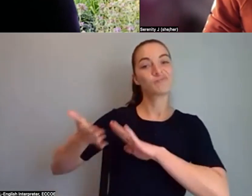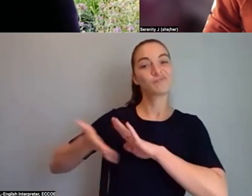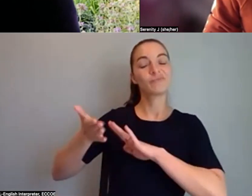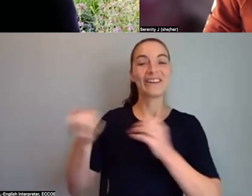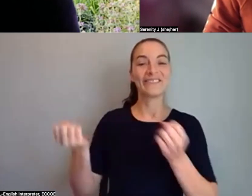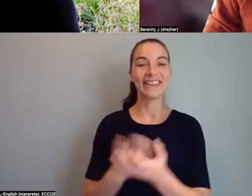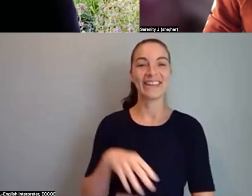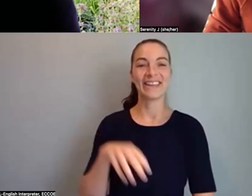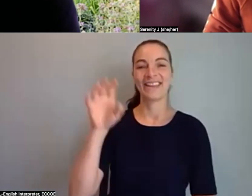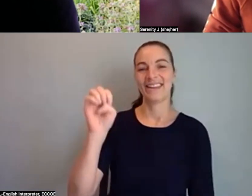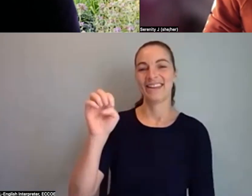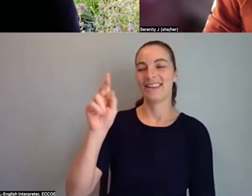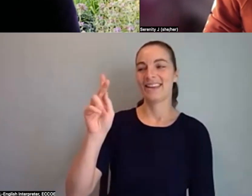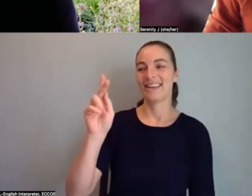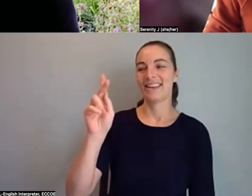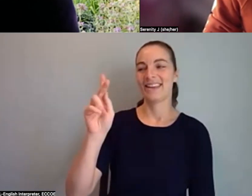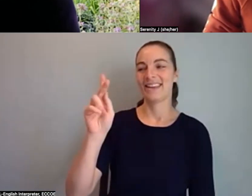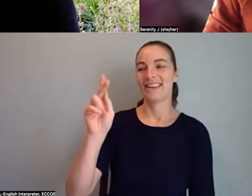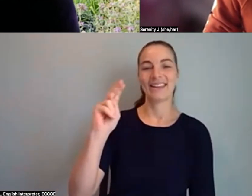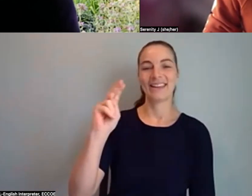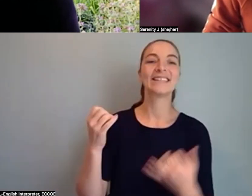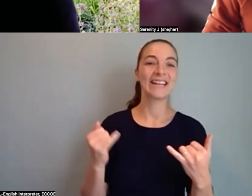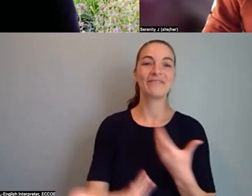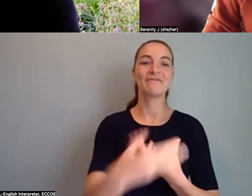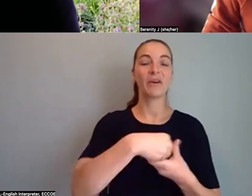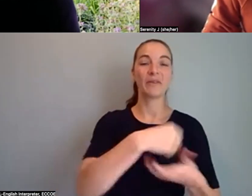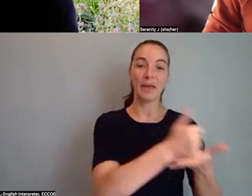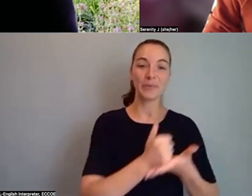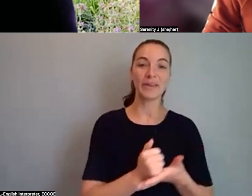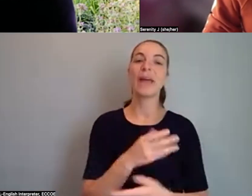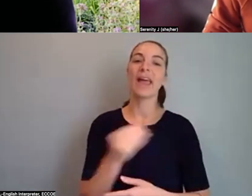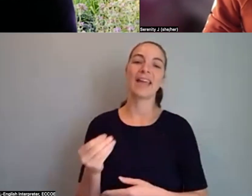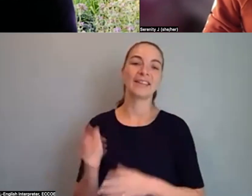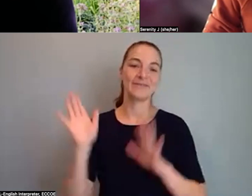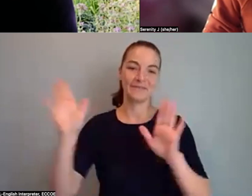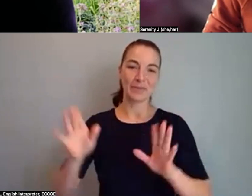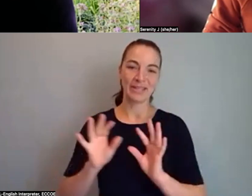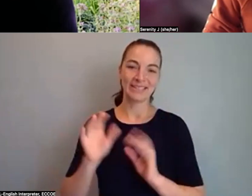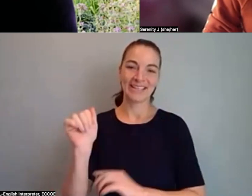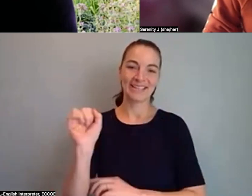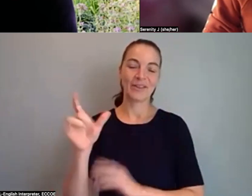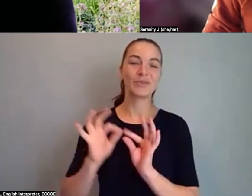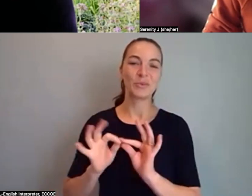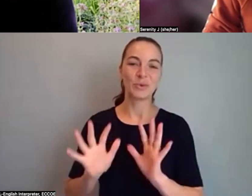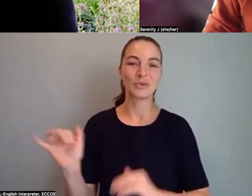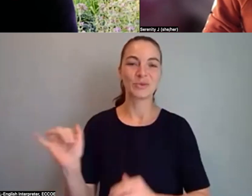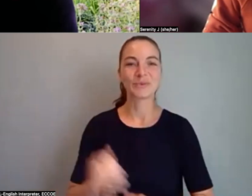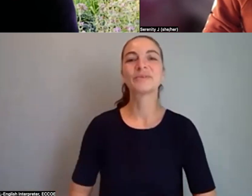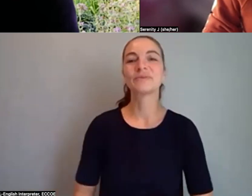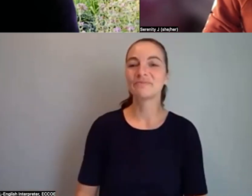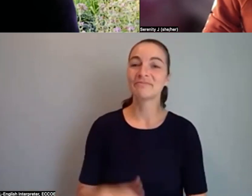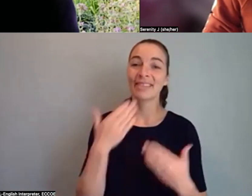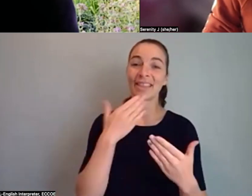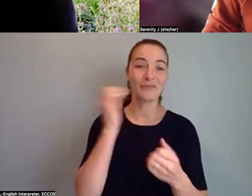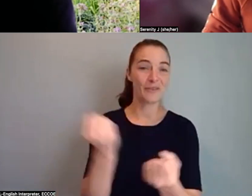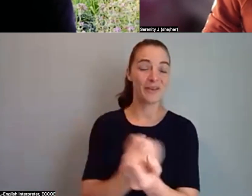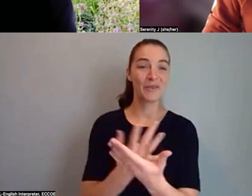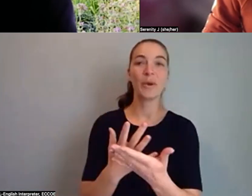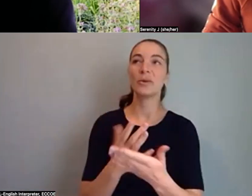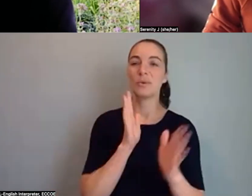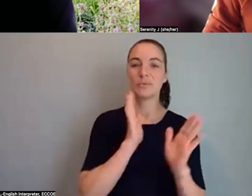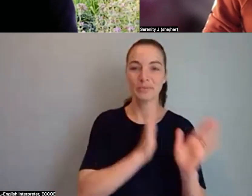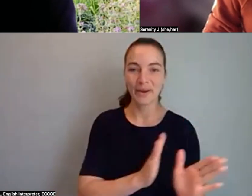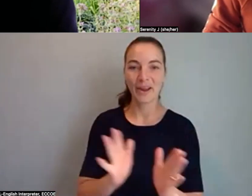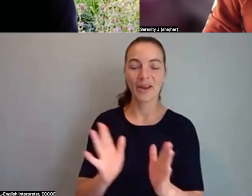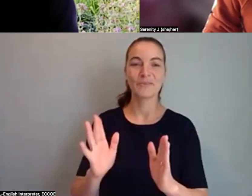of our fabulous ASL interpreters. Many thanks to all for making this event possible today. I remind